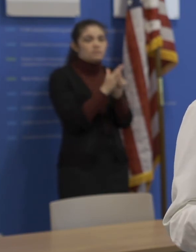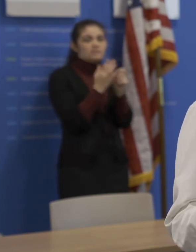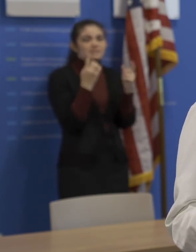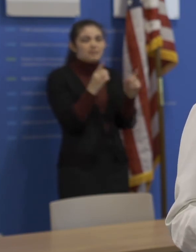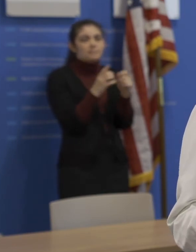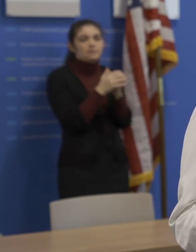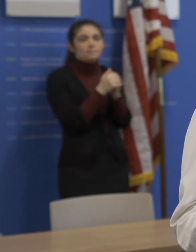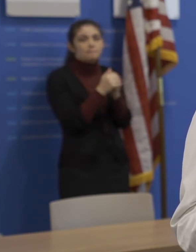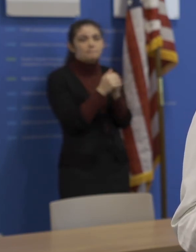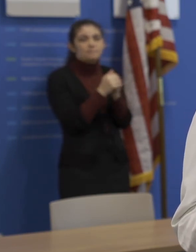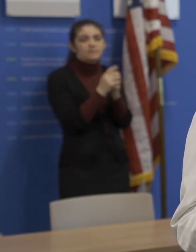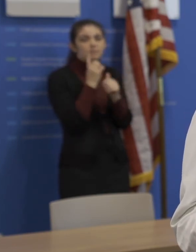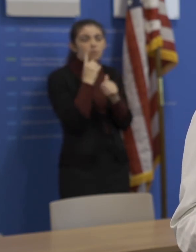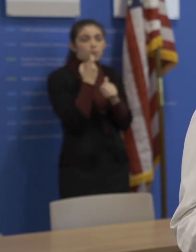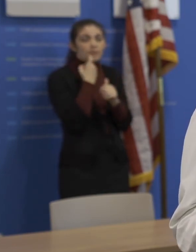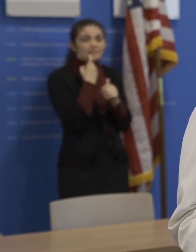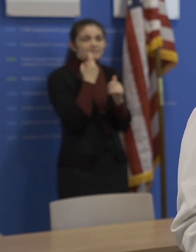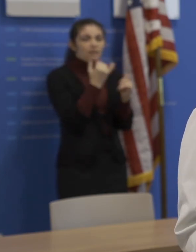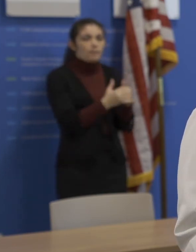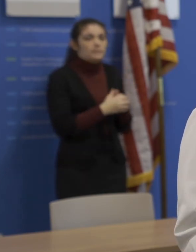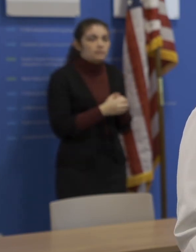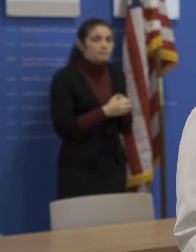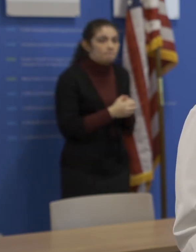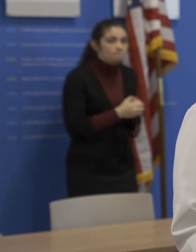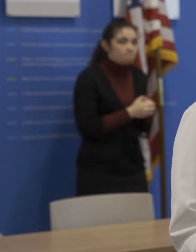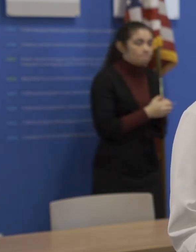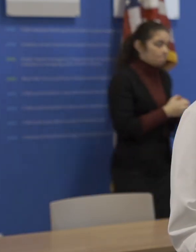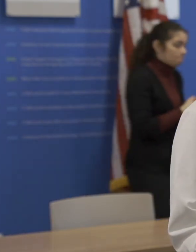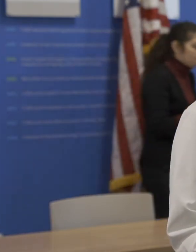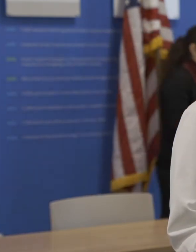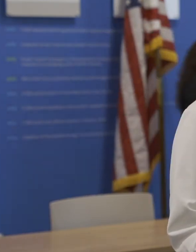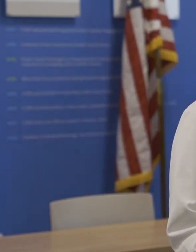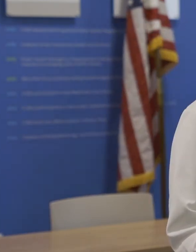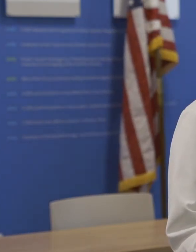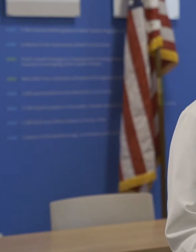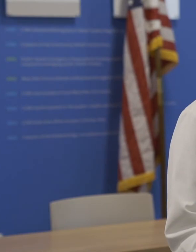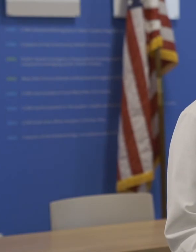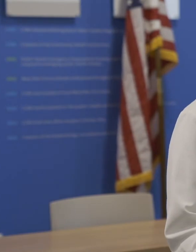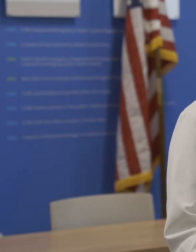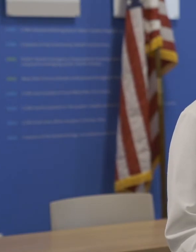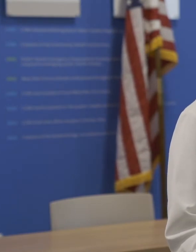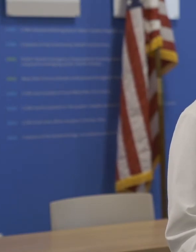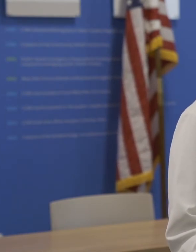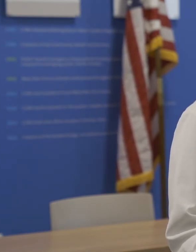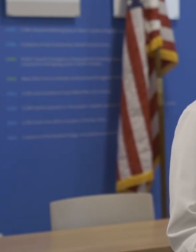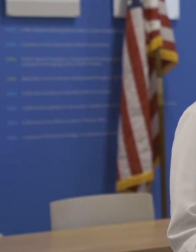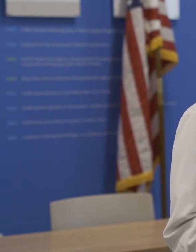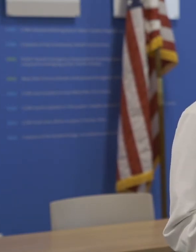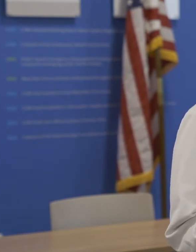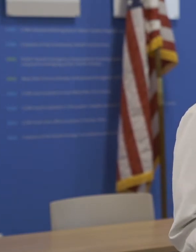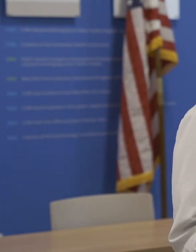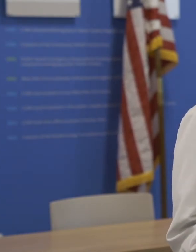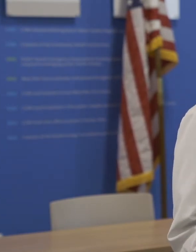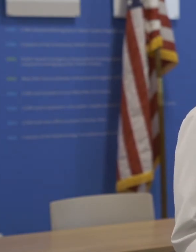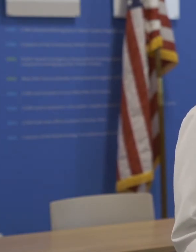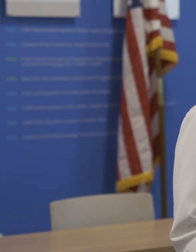is of this current pandemic. So with that, I'm going to walk you through a little more today than I normally would because this is a new process, but